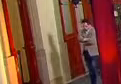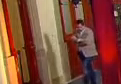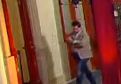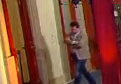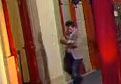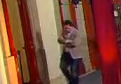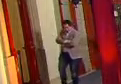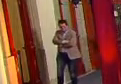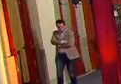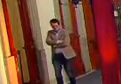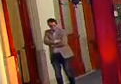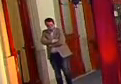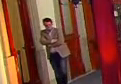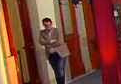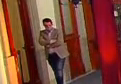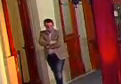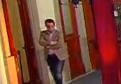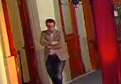Good evening.